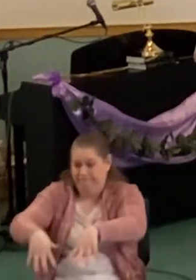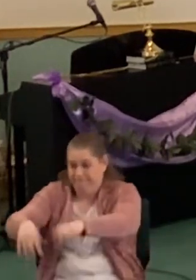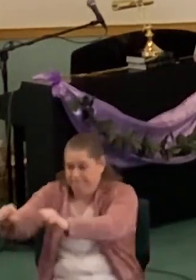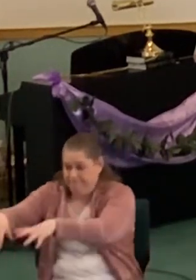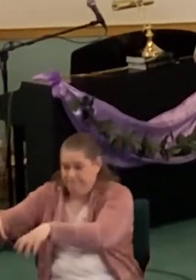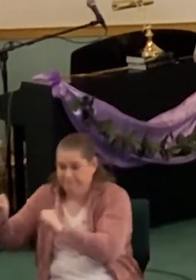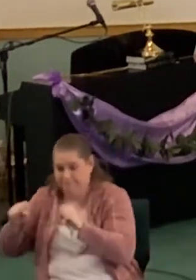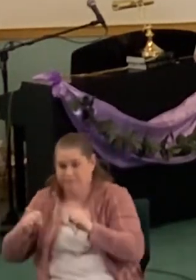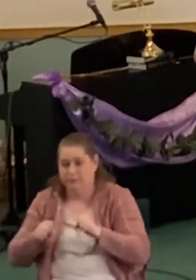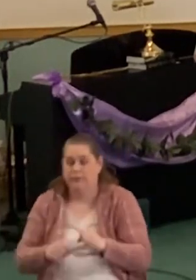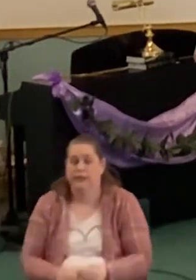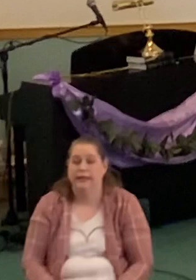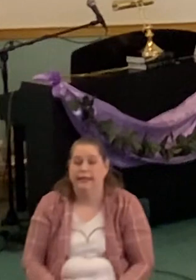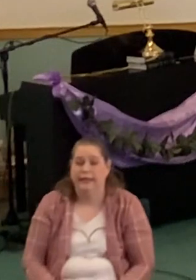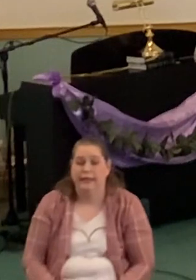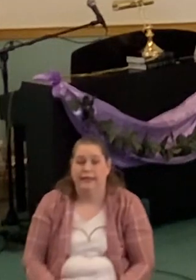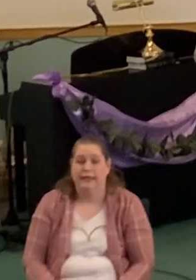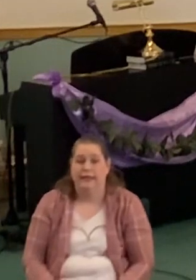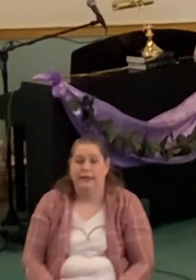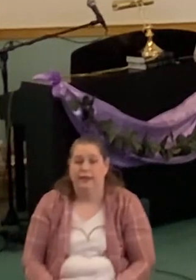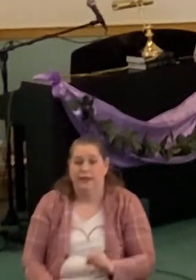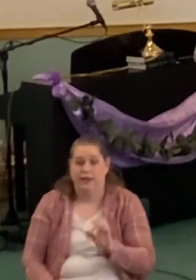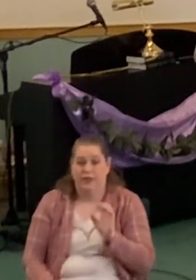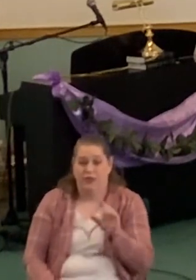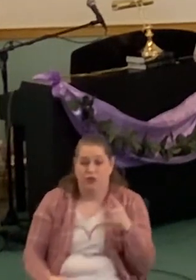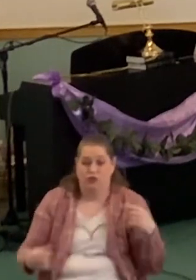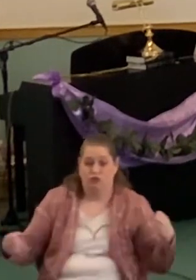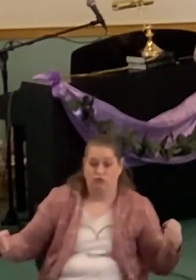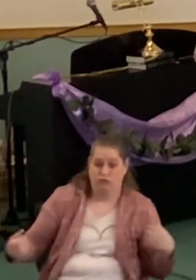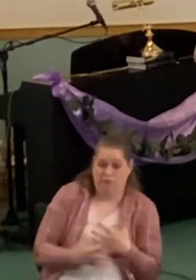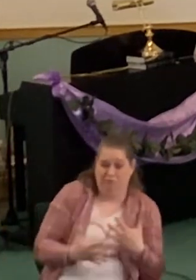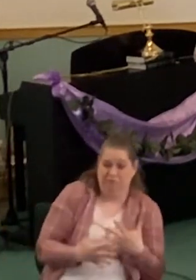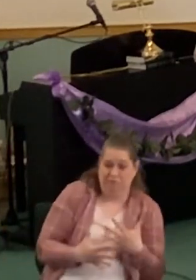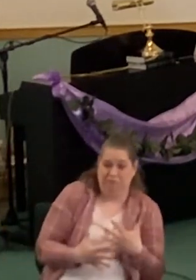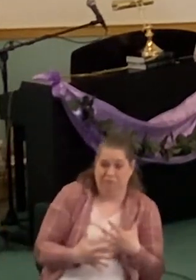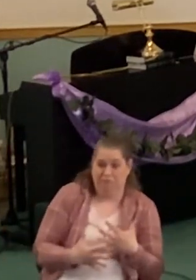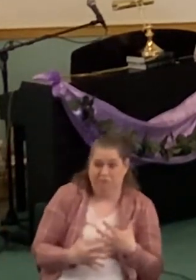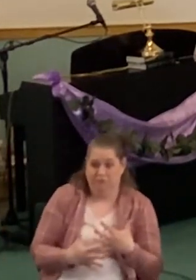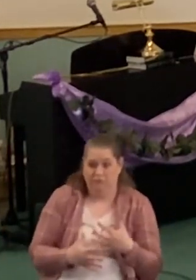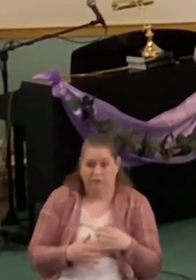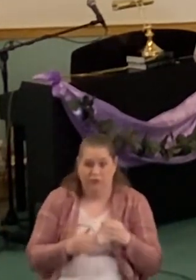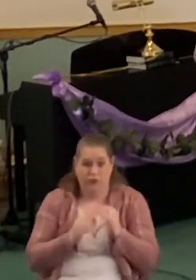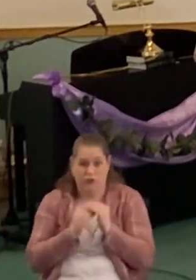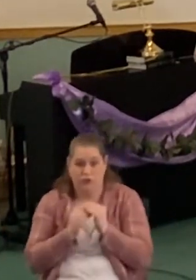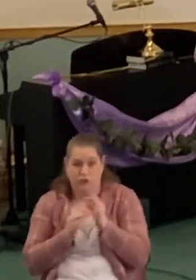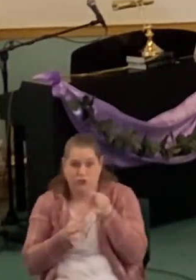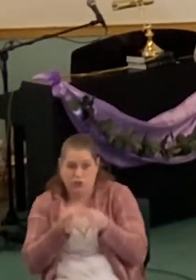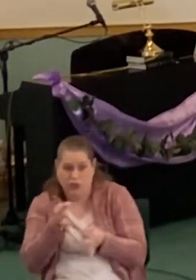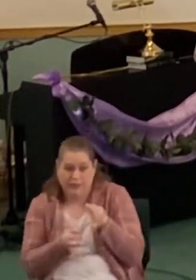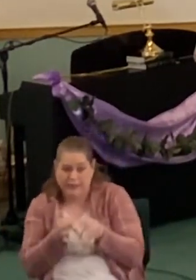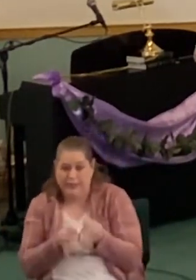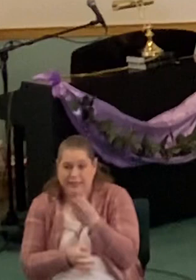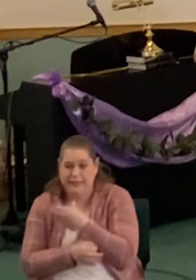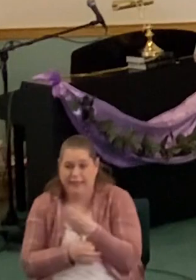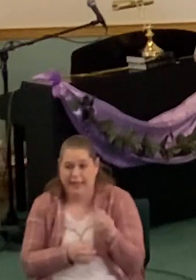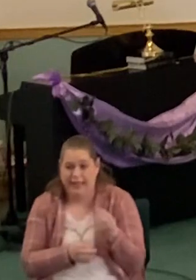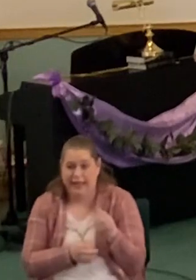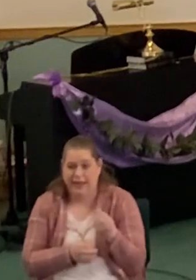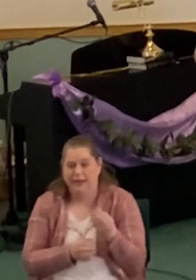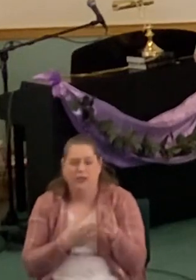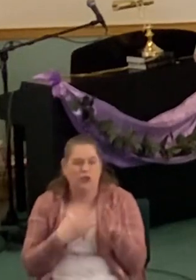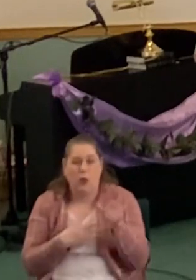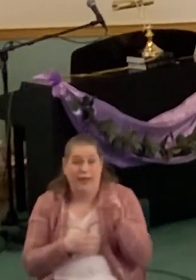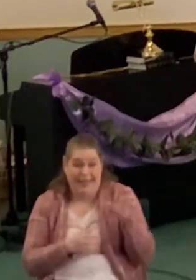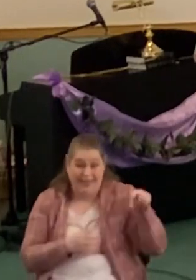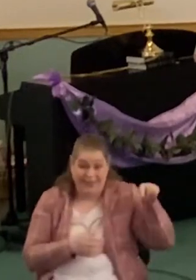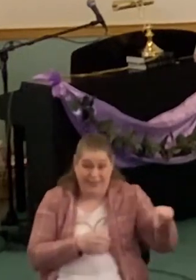He gives their status in verse 7. They're dreaded and feared. Their justice and authority originate with themselves. They pretty much do